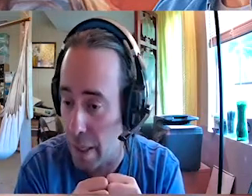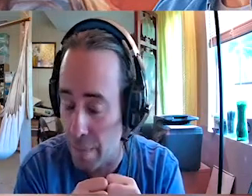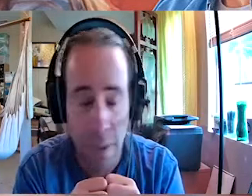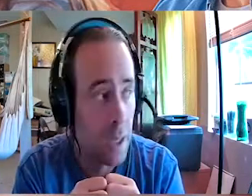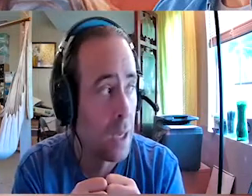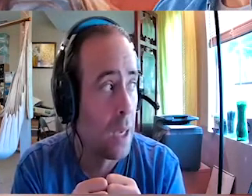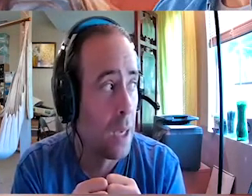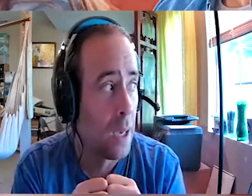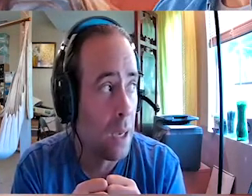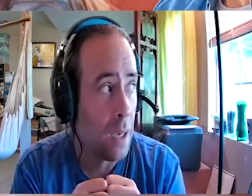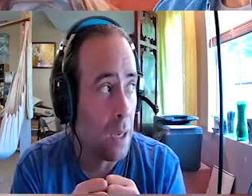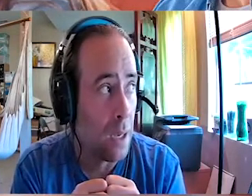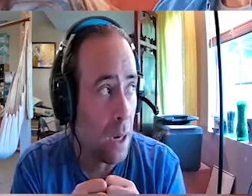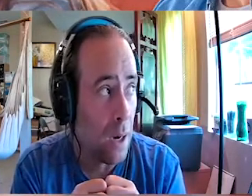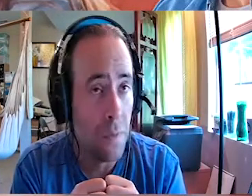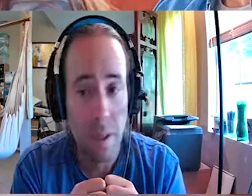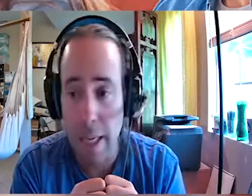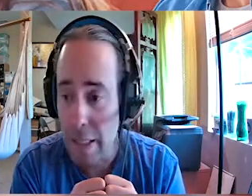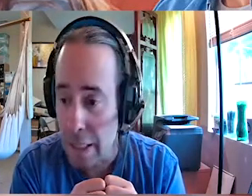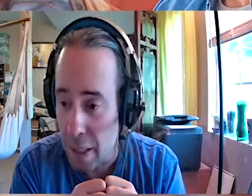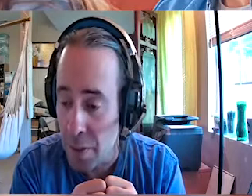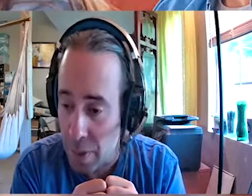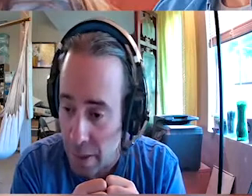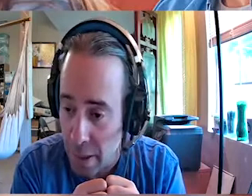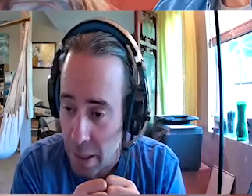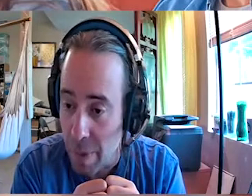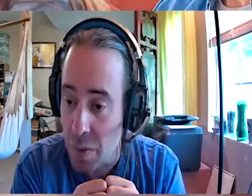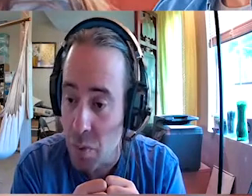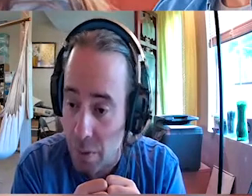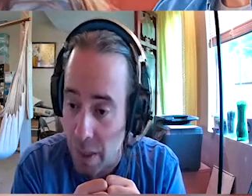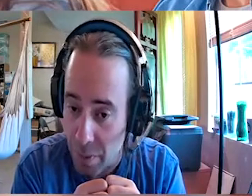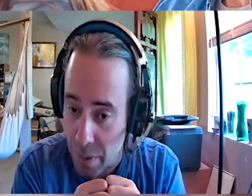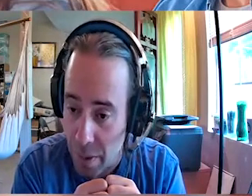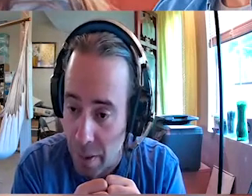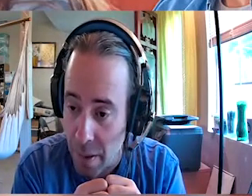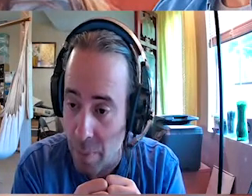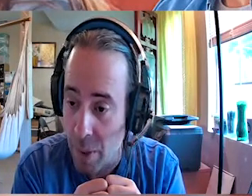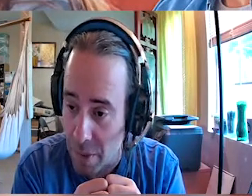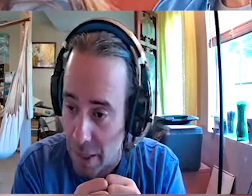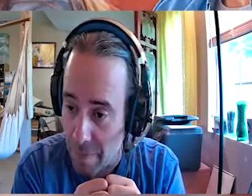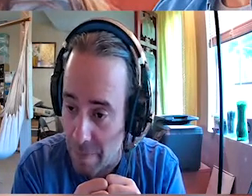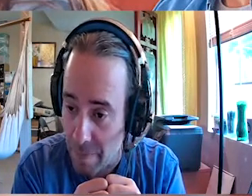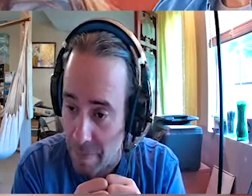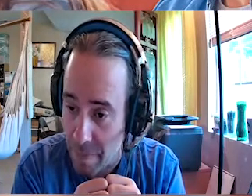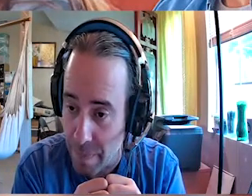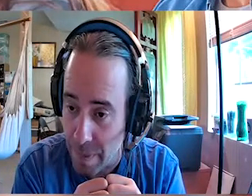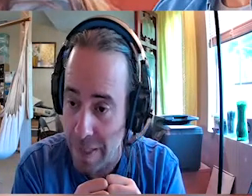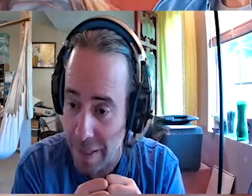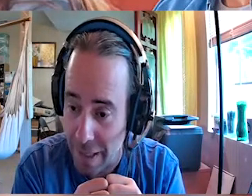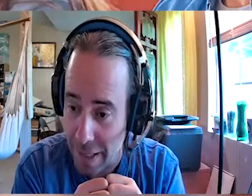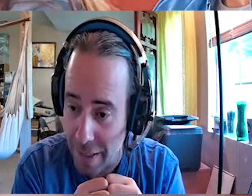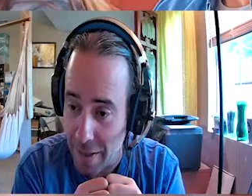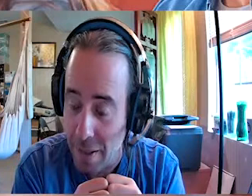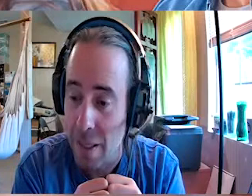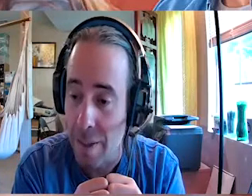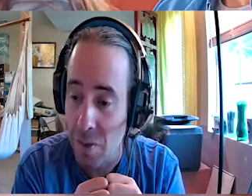quick breakdown. Of the 1,800, about 1,200 are part-time. Let me say